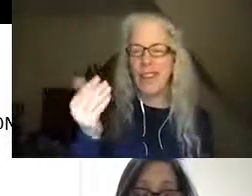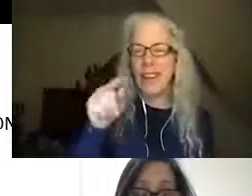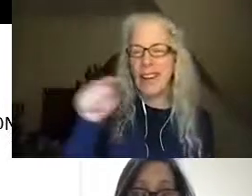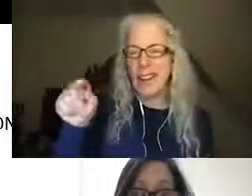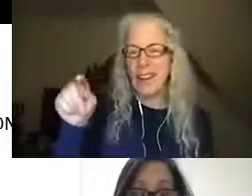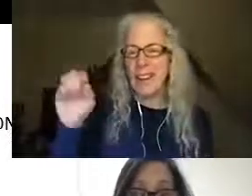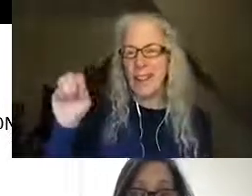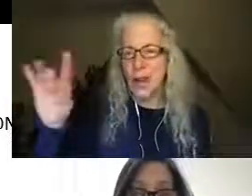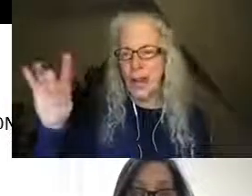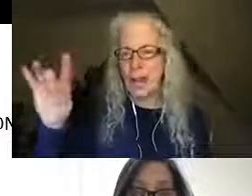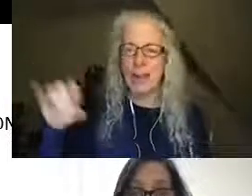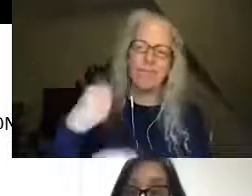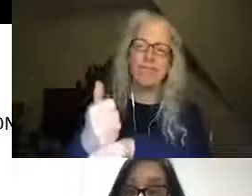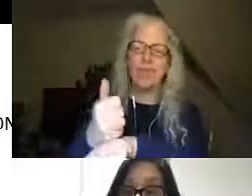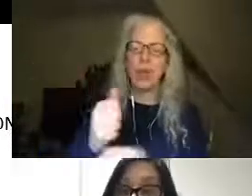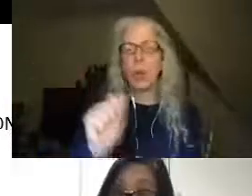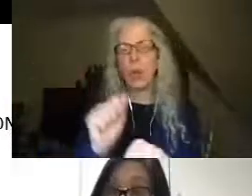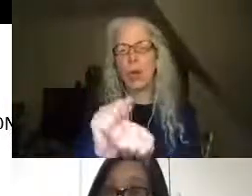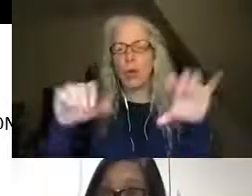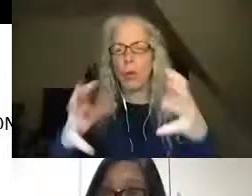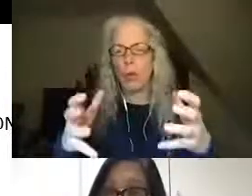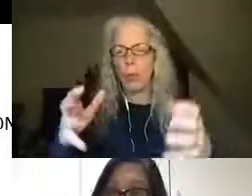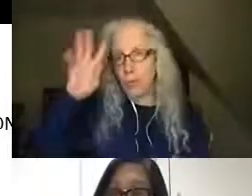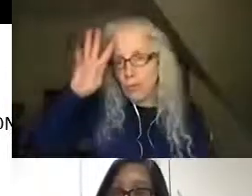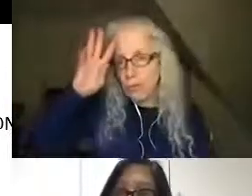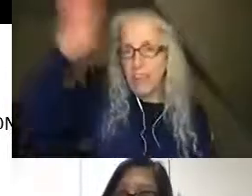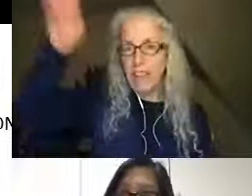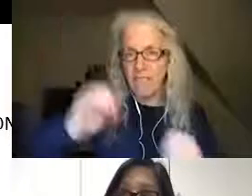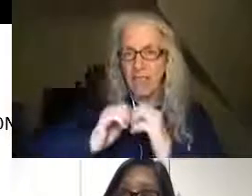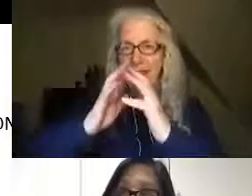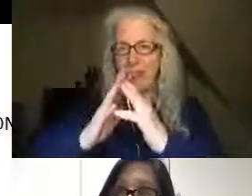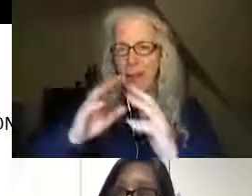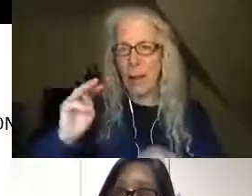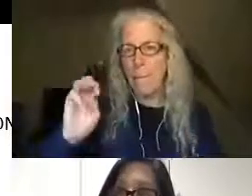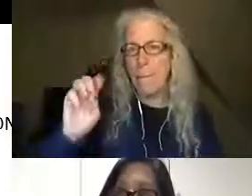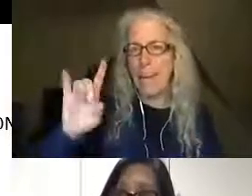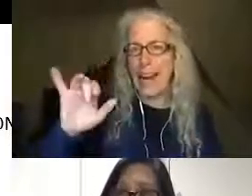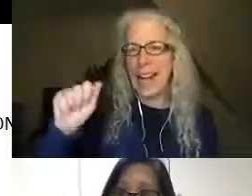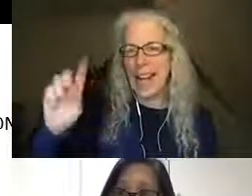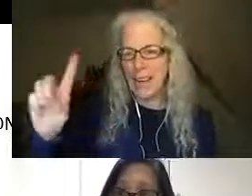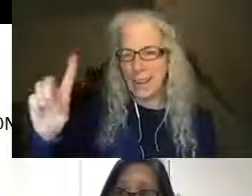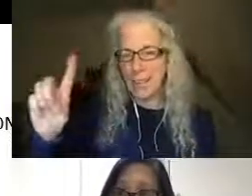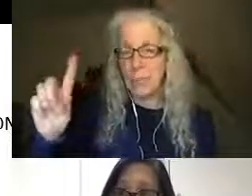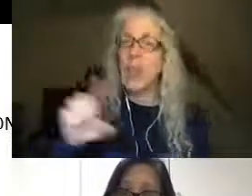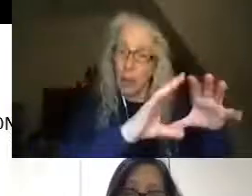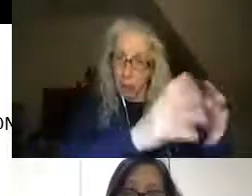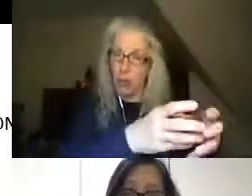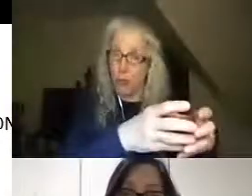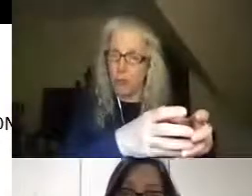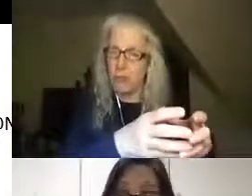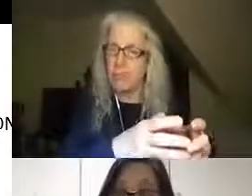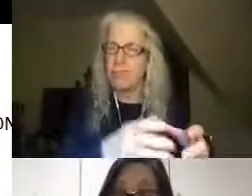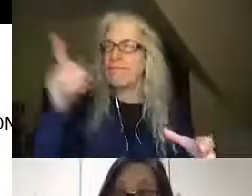she established the working group to reinvent Medicaid. This working group was charged with trying